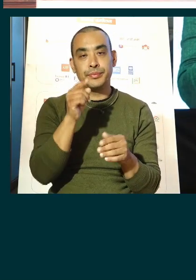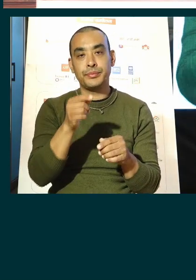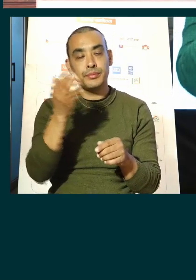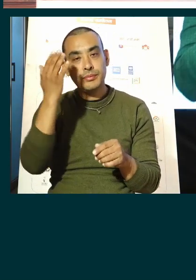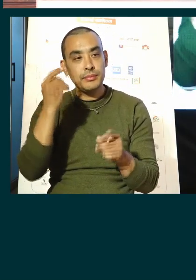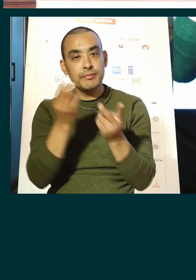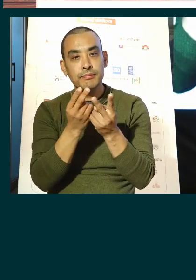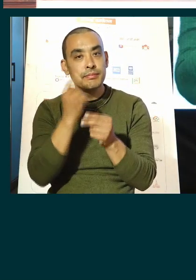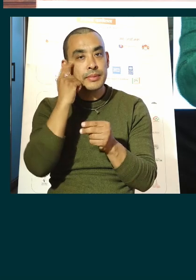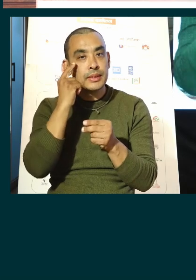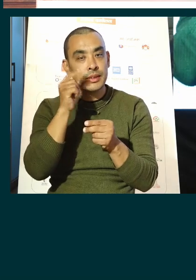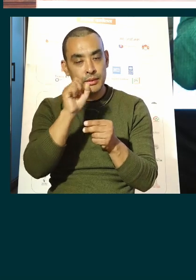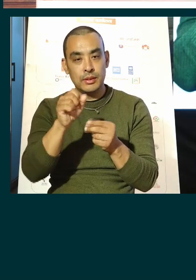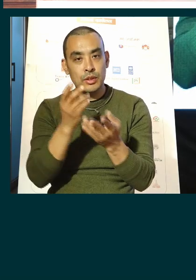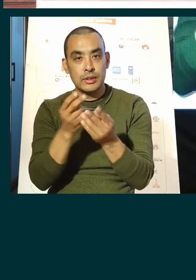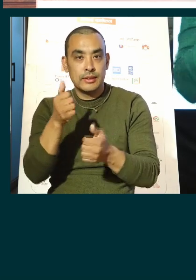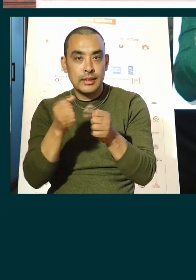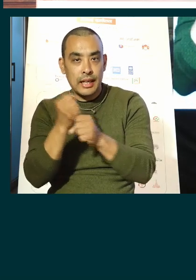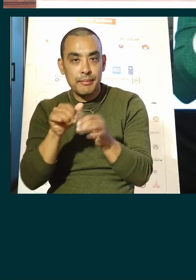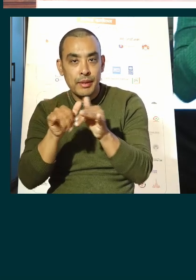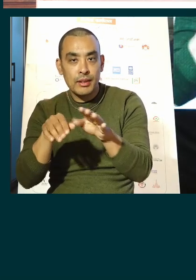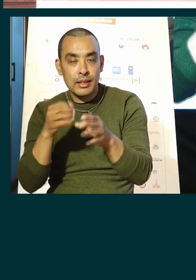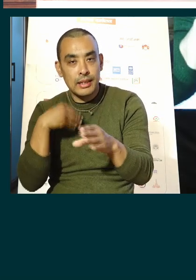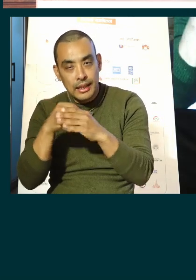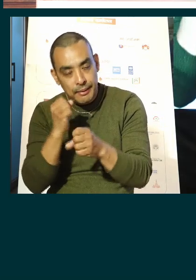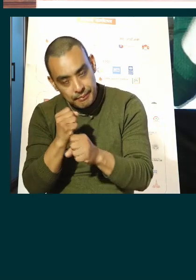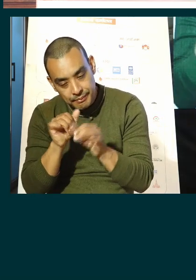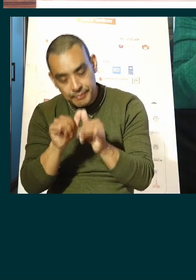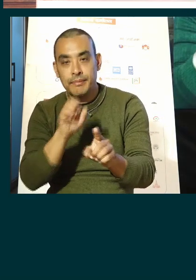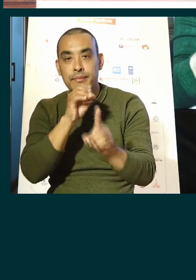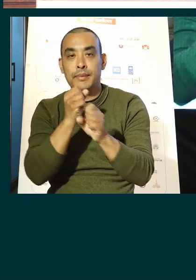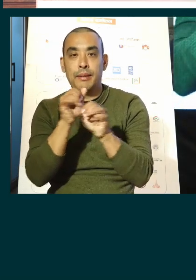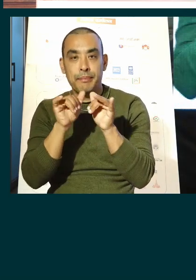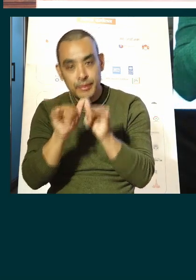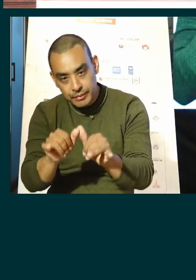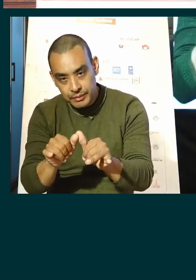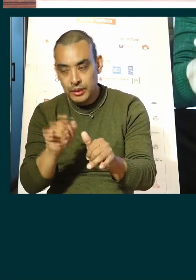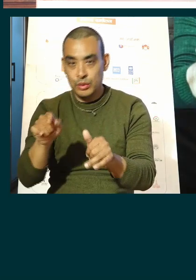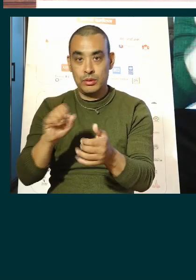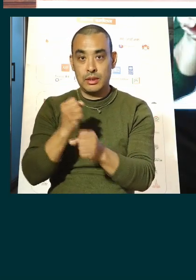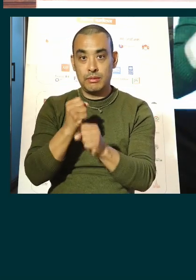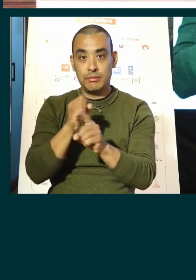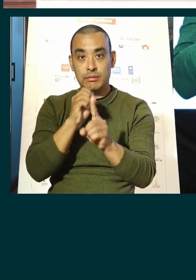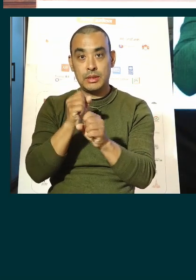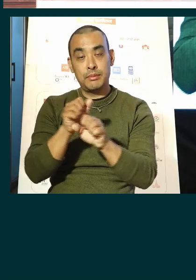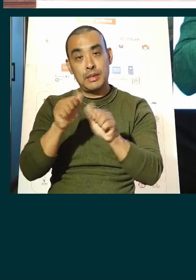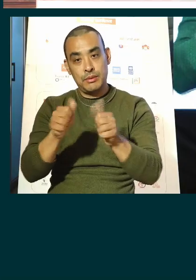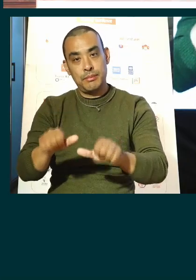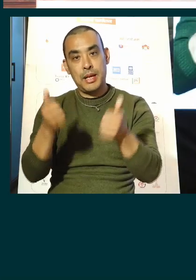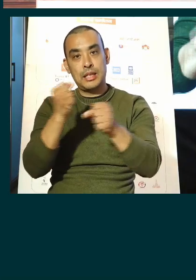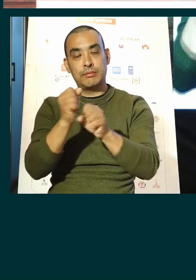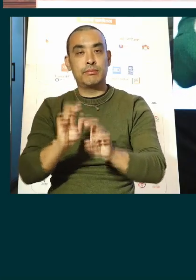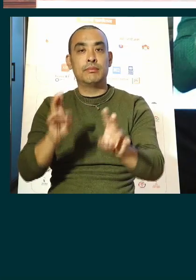peer educators, and youth champions have also joined. We became the advocate and the biggest champions for the dignified menstruation in the